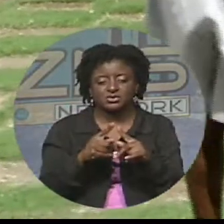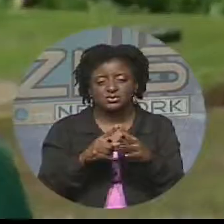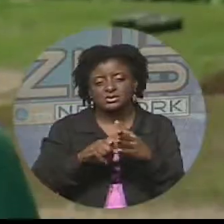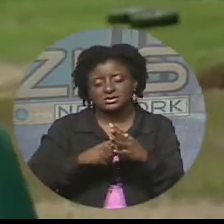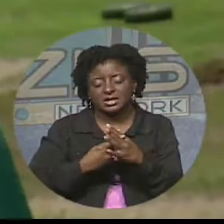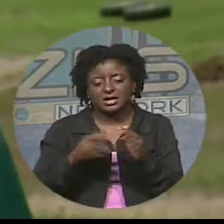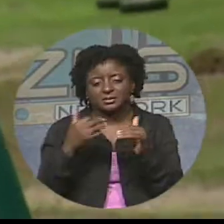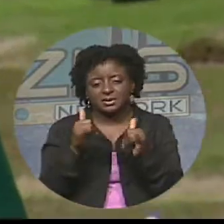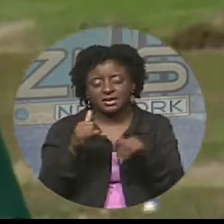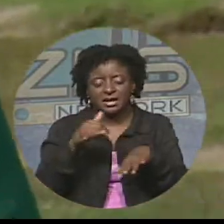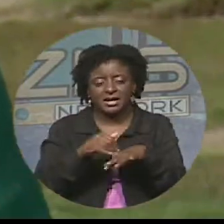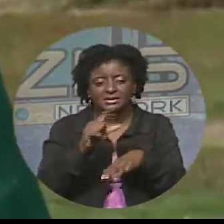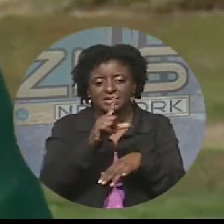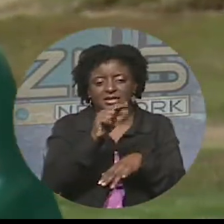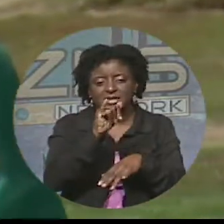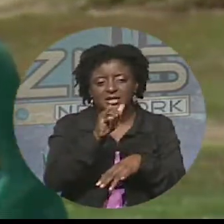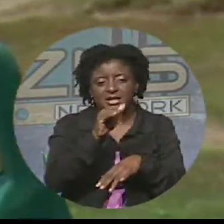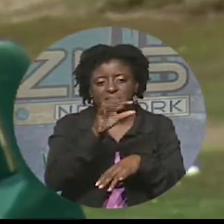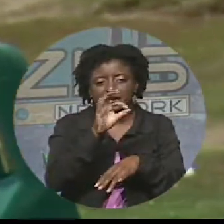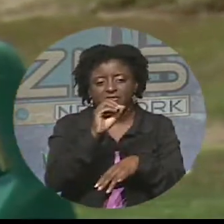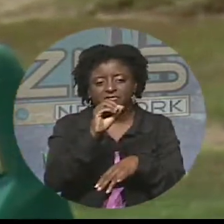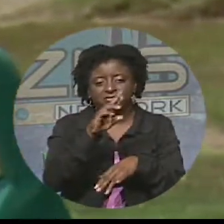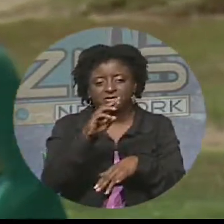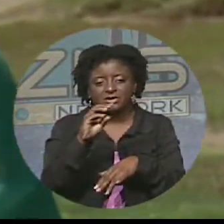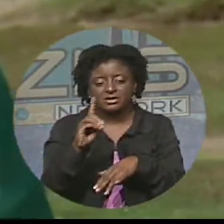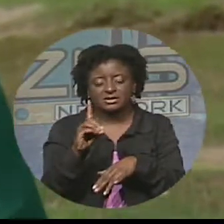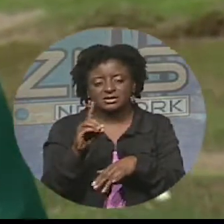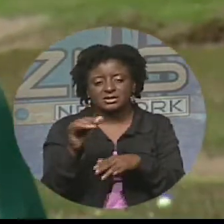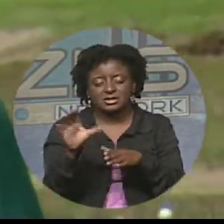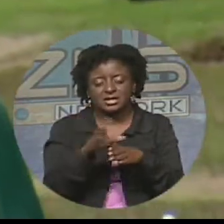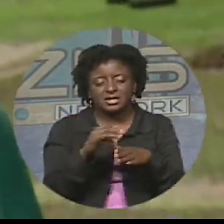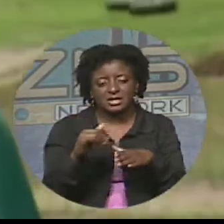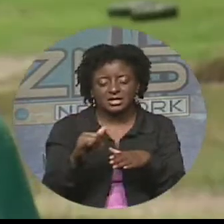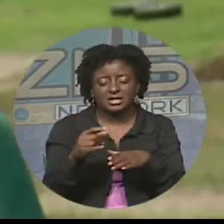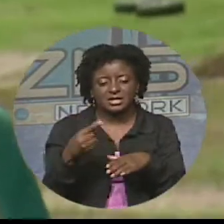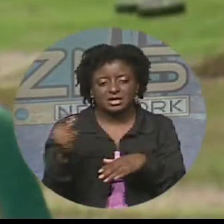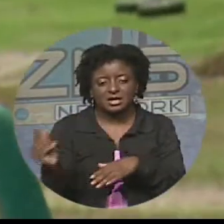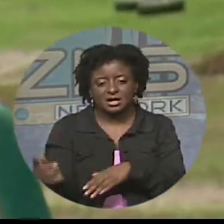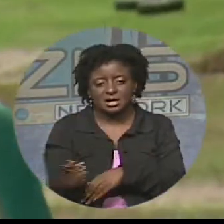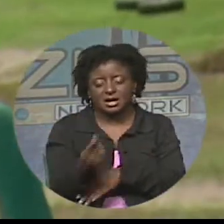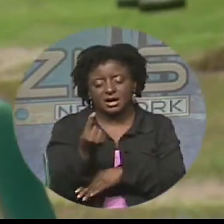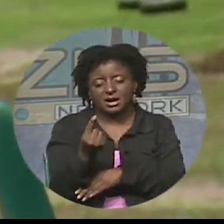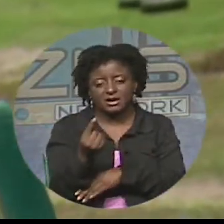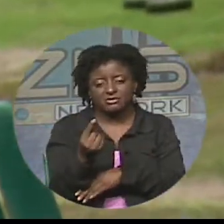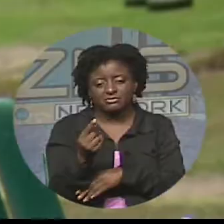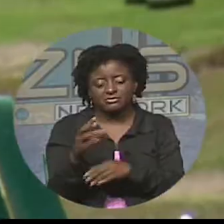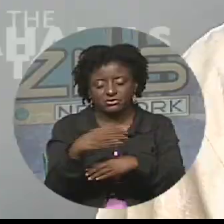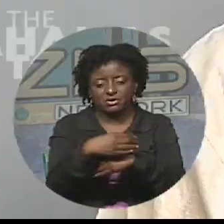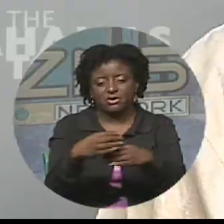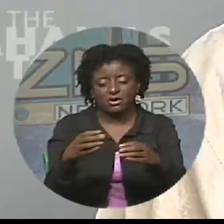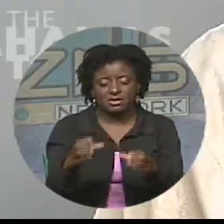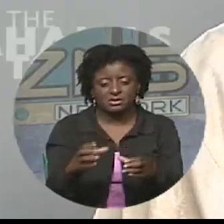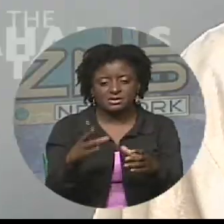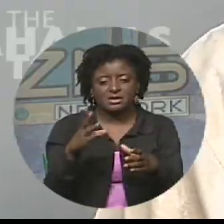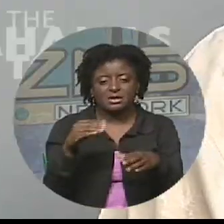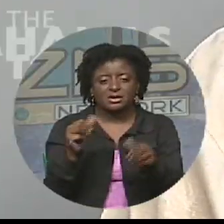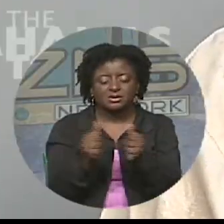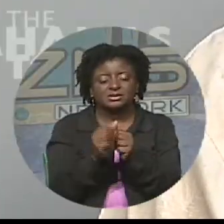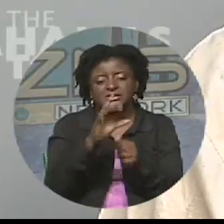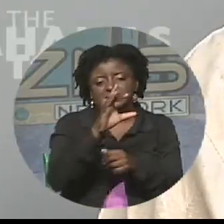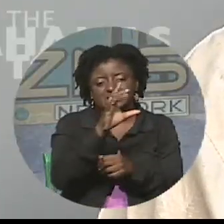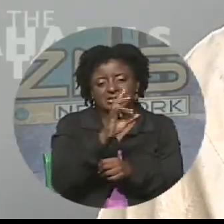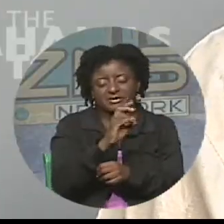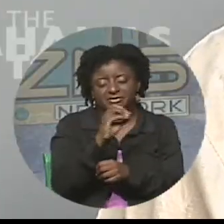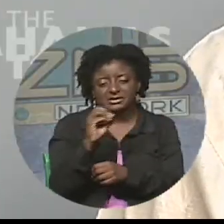Key Golf Course come tomorrow. In fact, some 70 golfers will be showcasing their skills. This is the